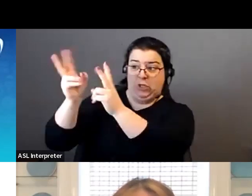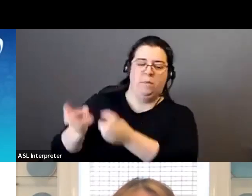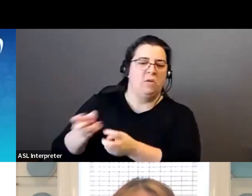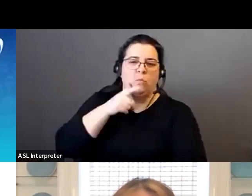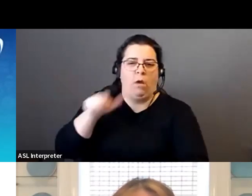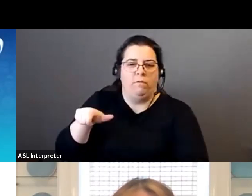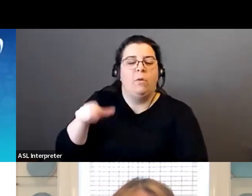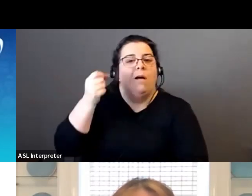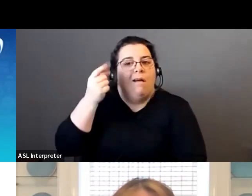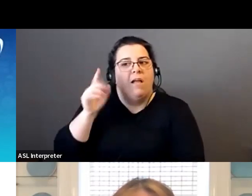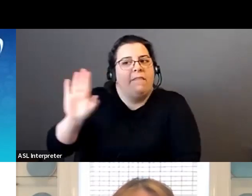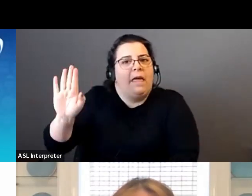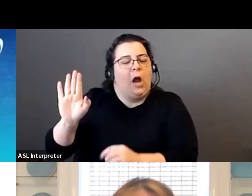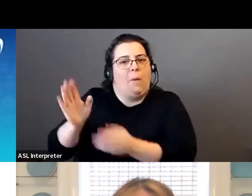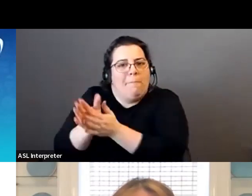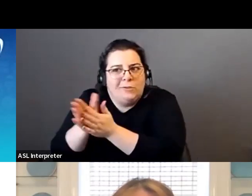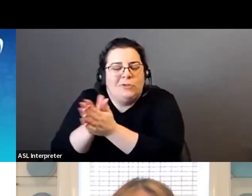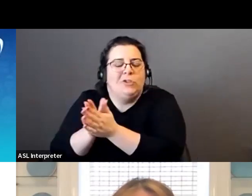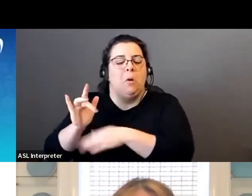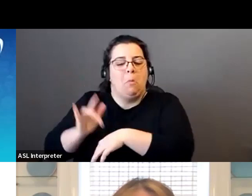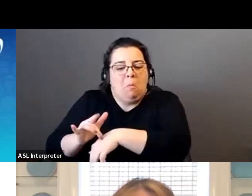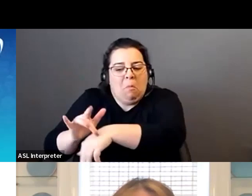during the conversation, that's great. And if they run on,